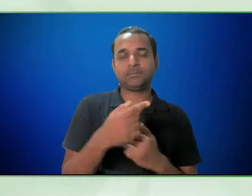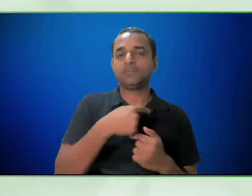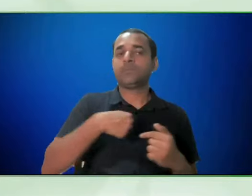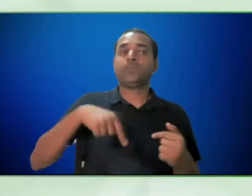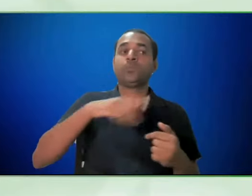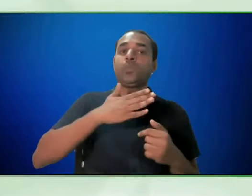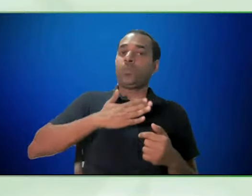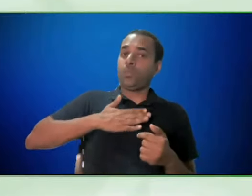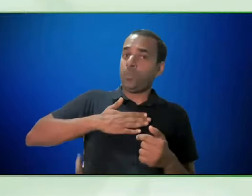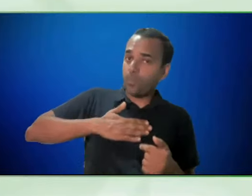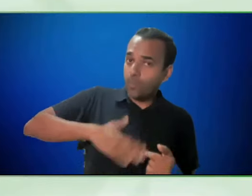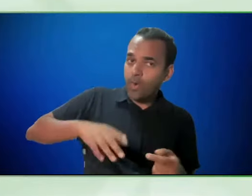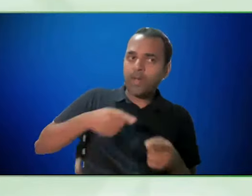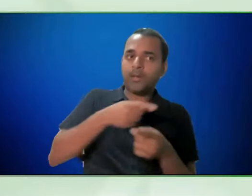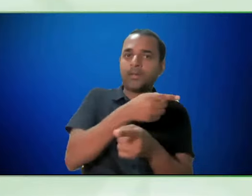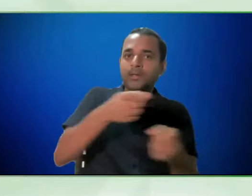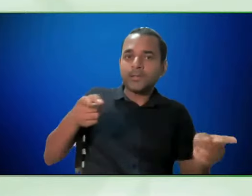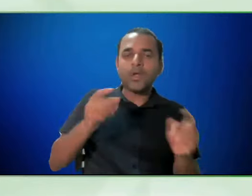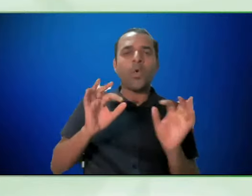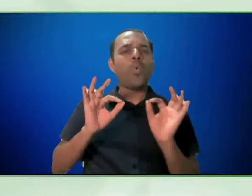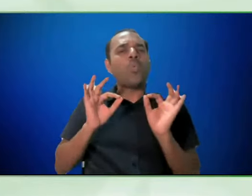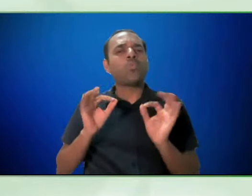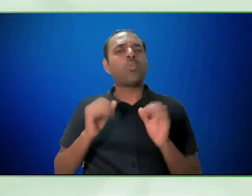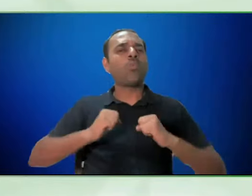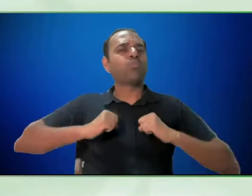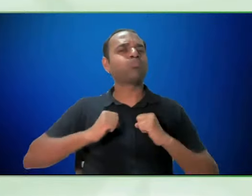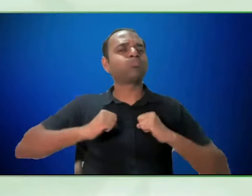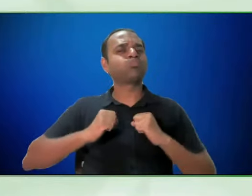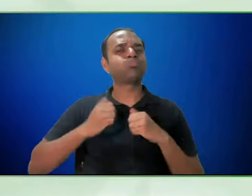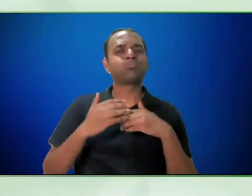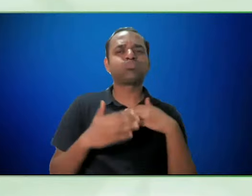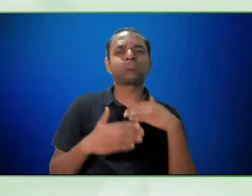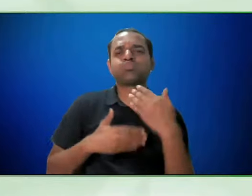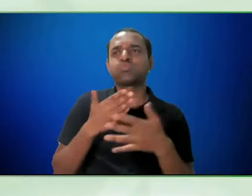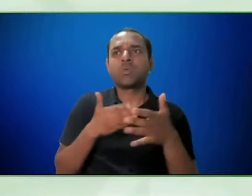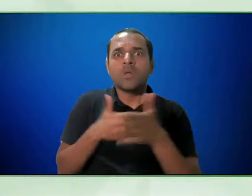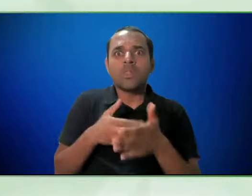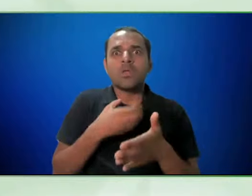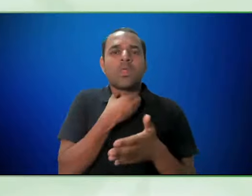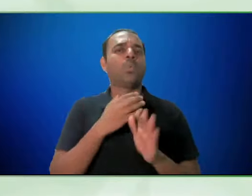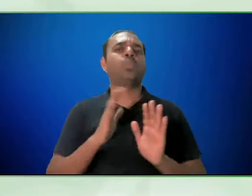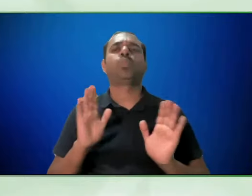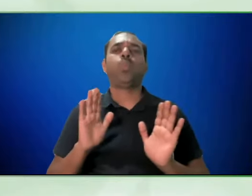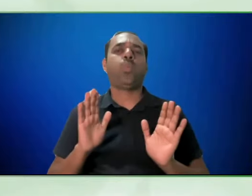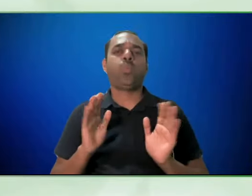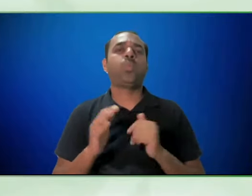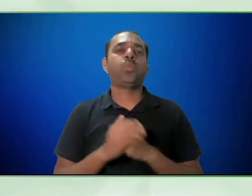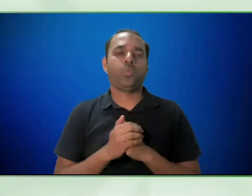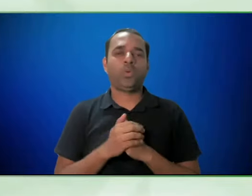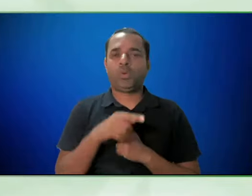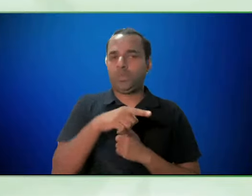the willingness to pay estimation, which means that they try to see